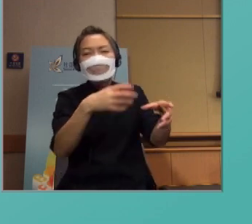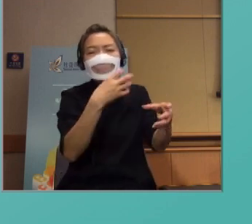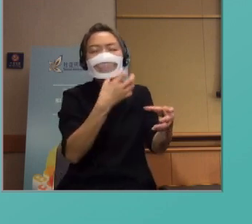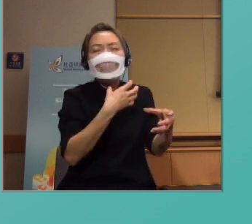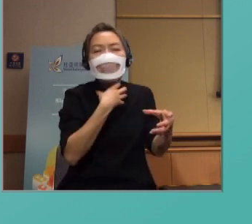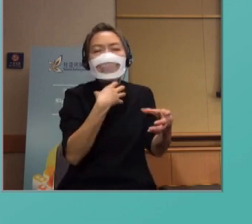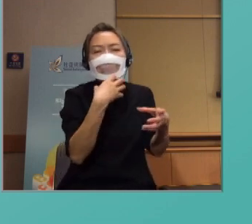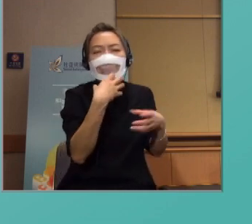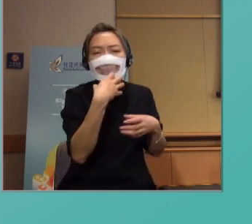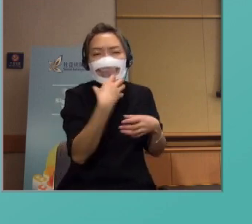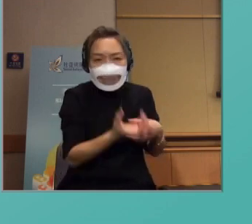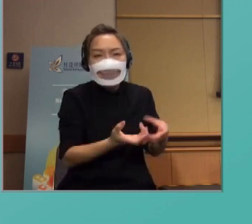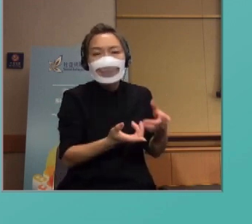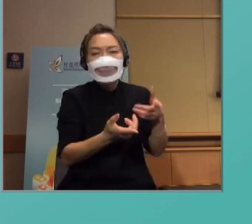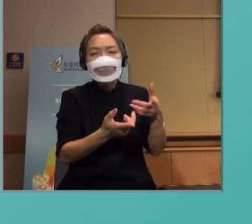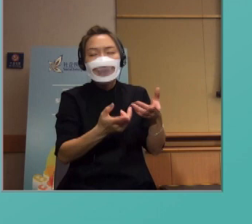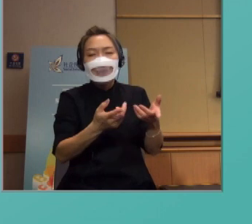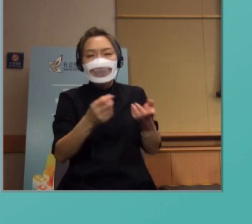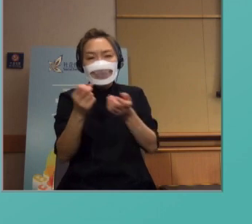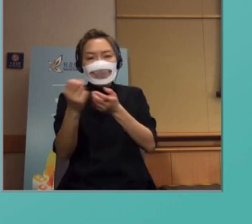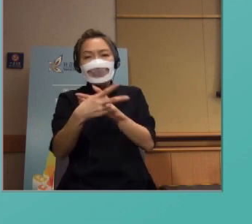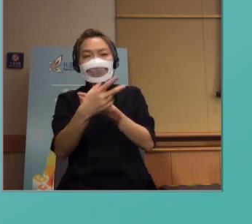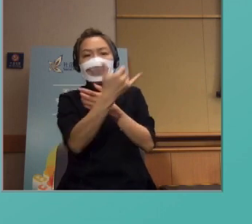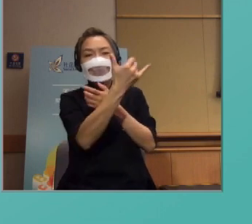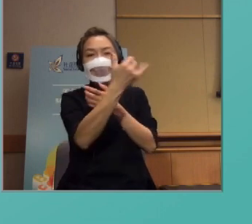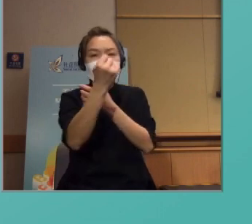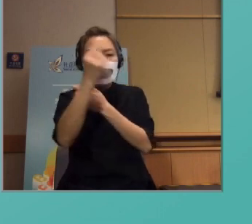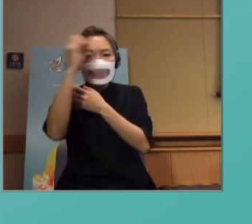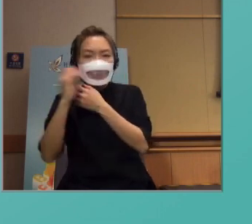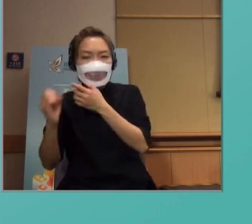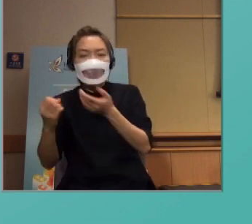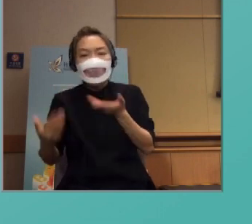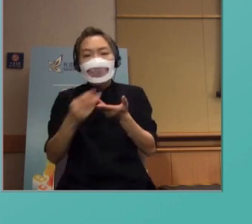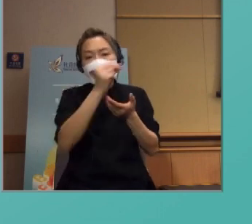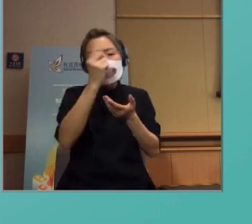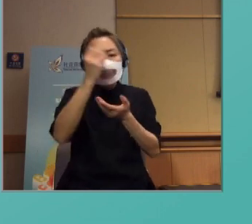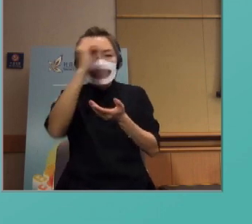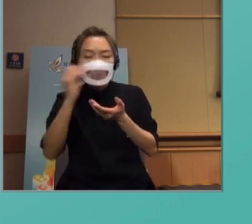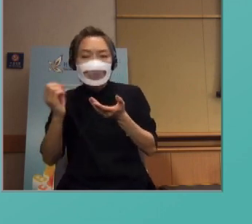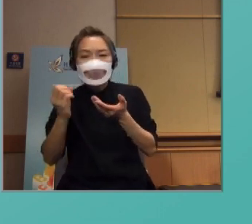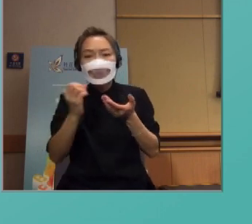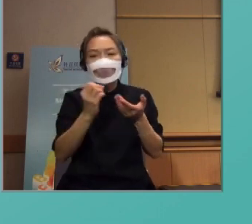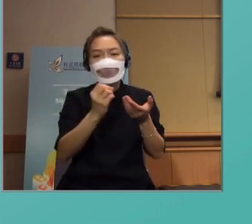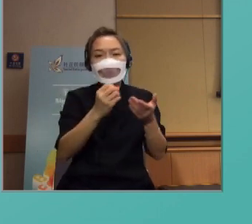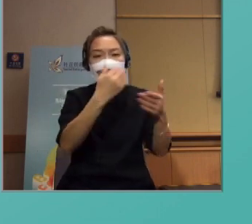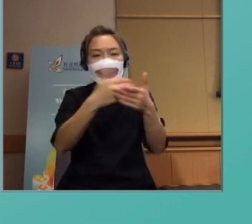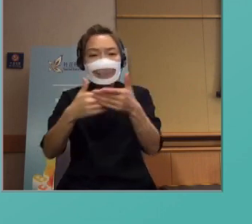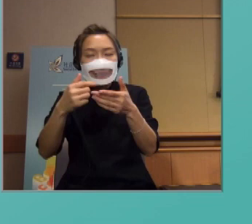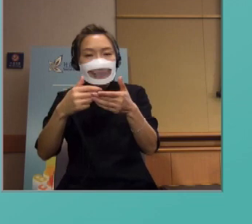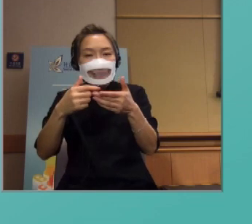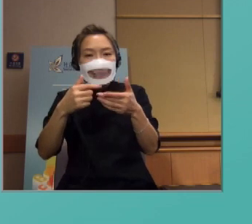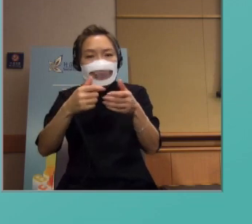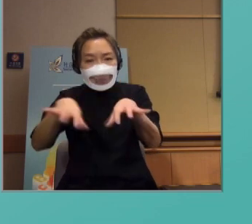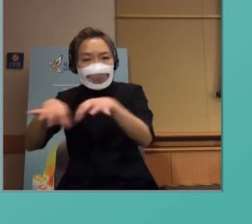lost their value. But the question now is what's next? So this is what we're going to discuss today. In particular,